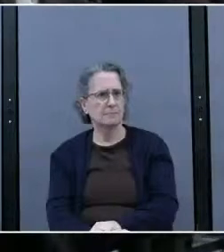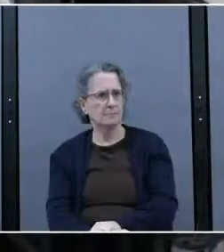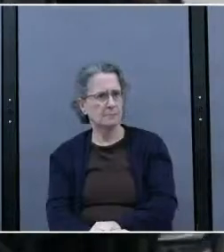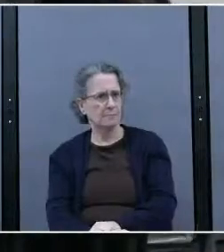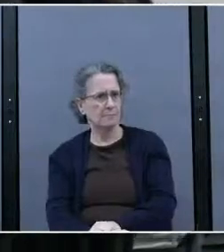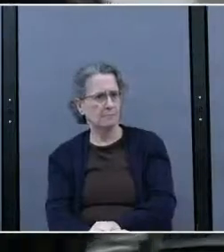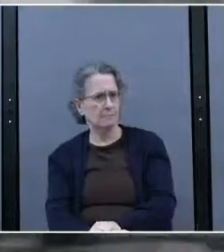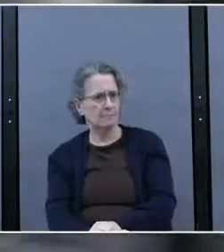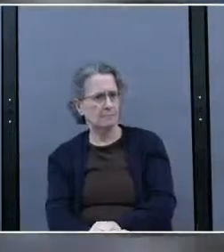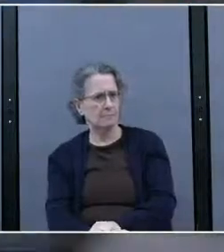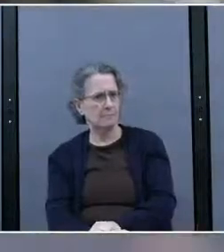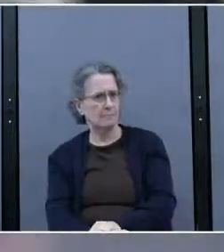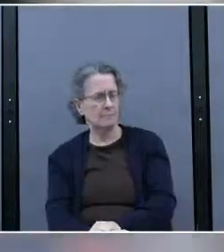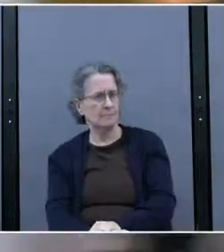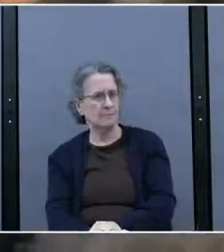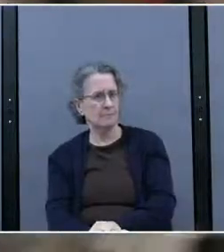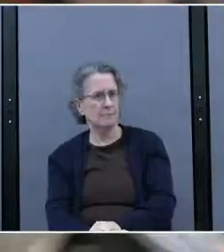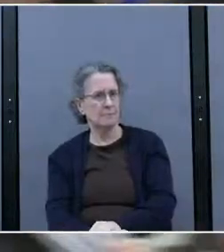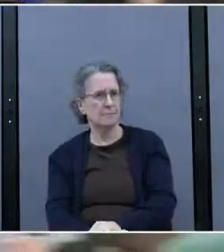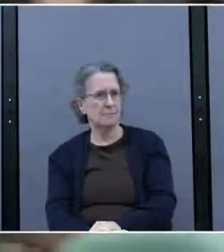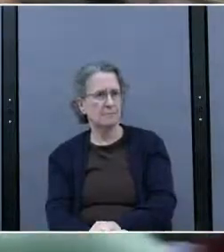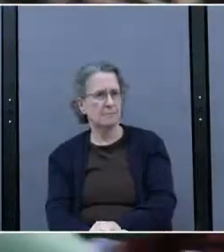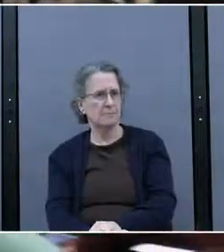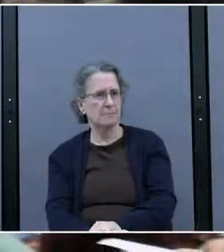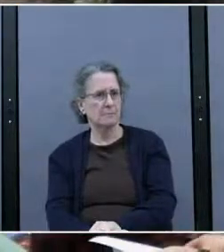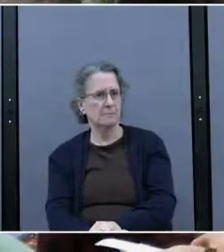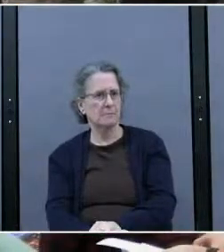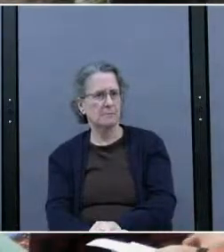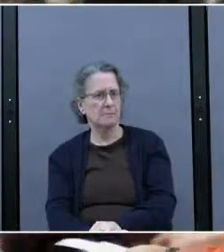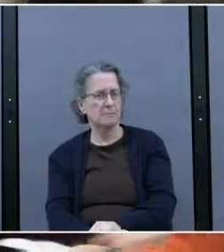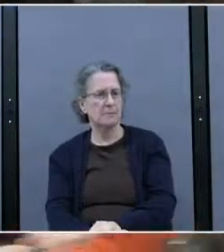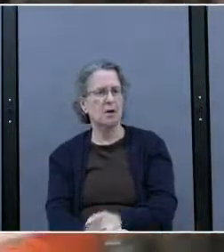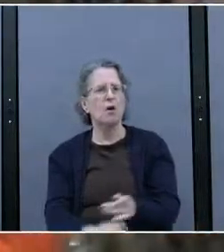Rachel, I know, it just takes a minute sometimes.